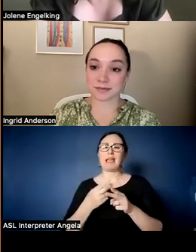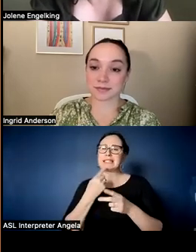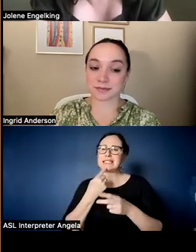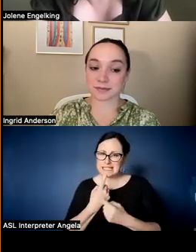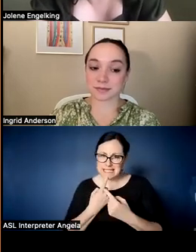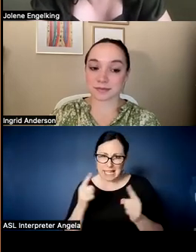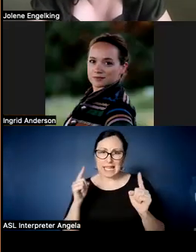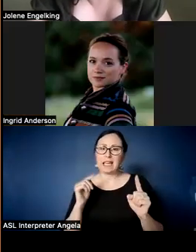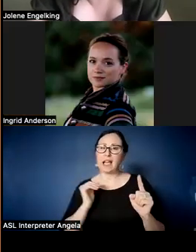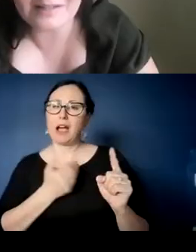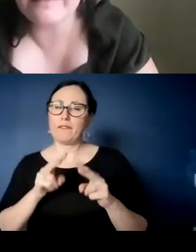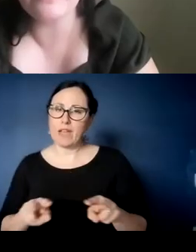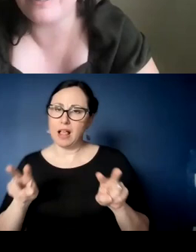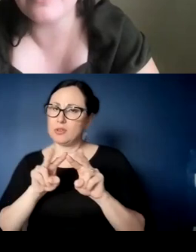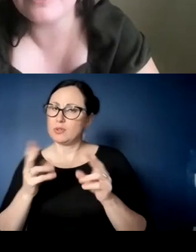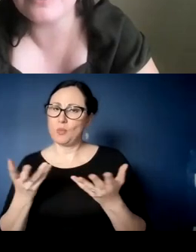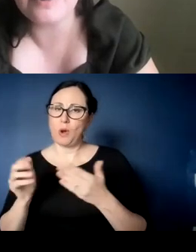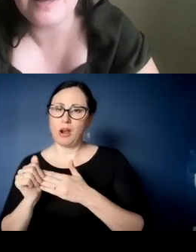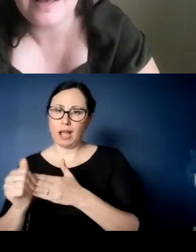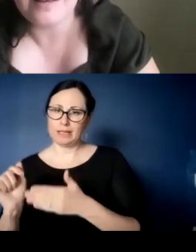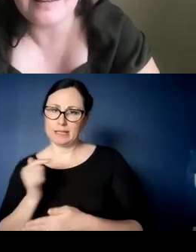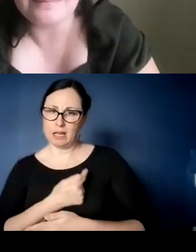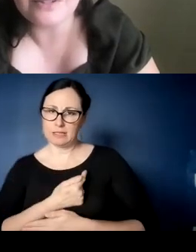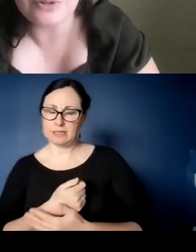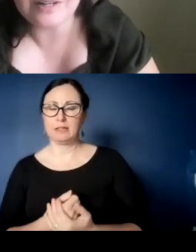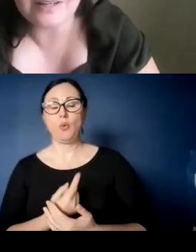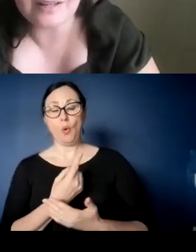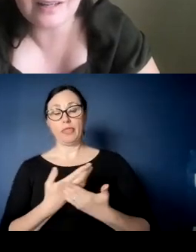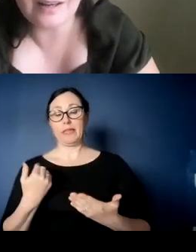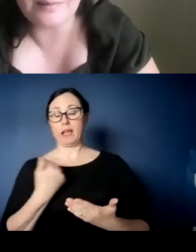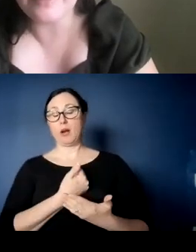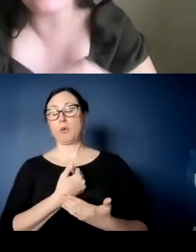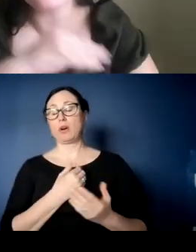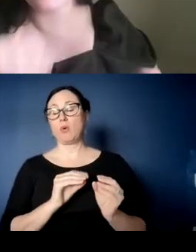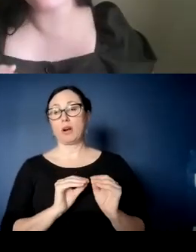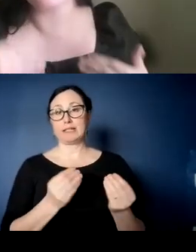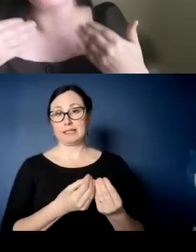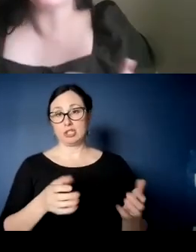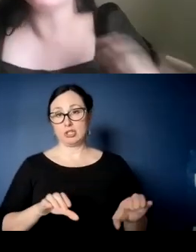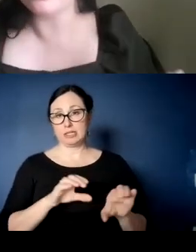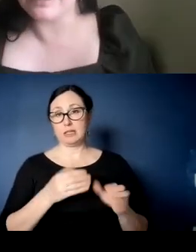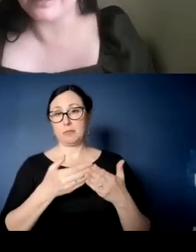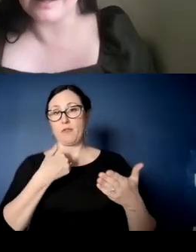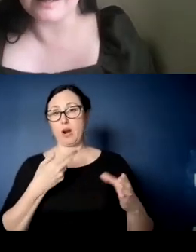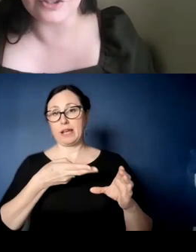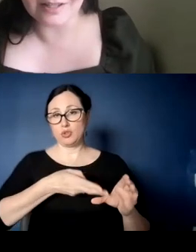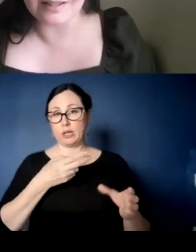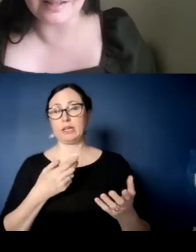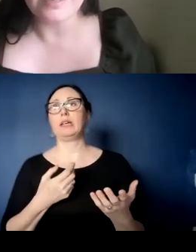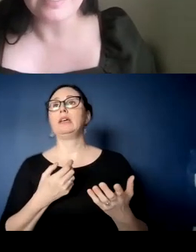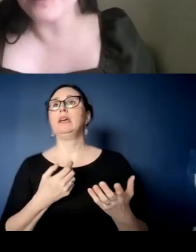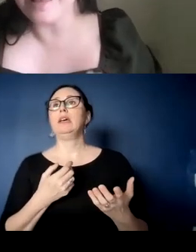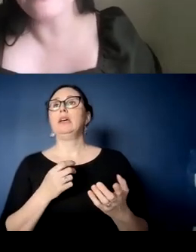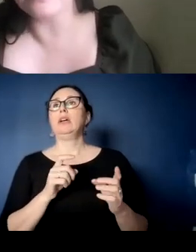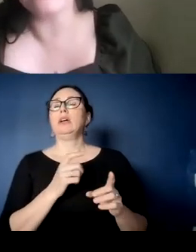things that our organization did even prior to me joining, and that we've kept building and